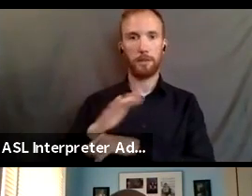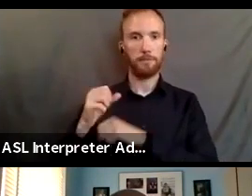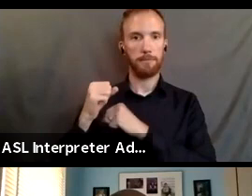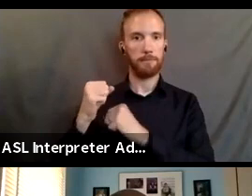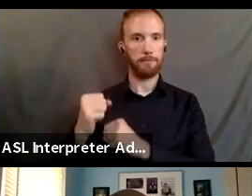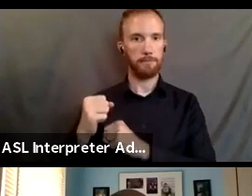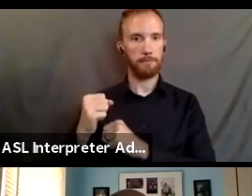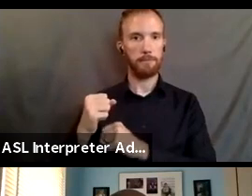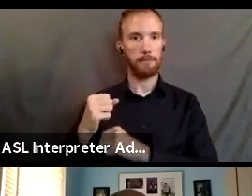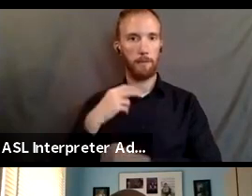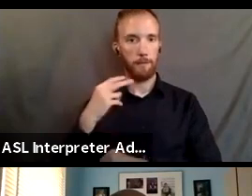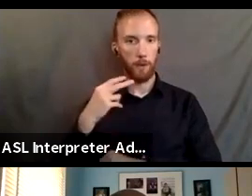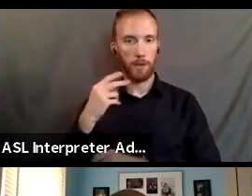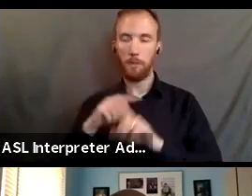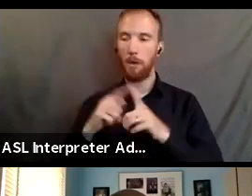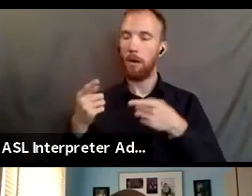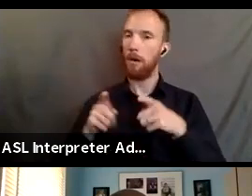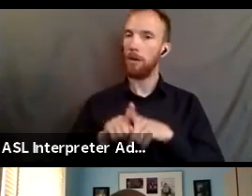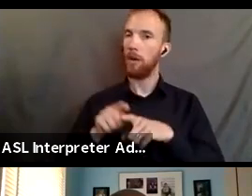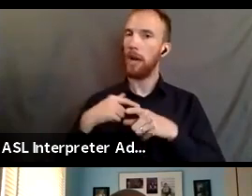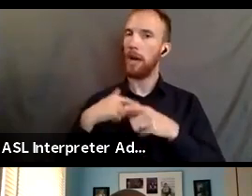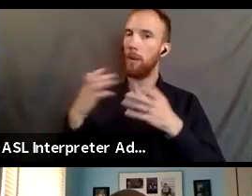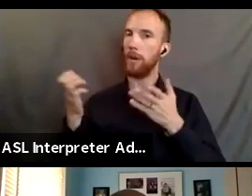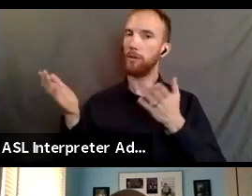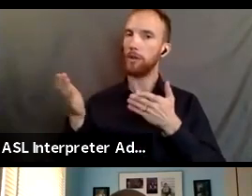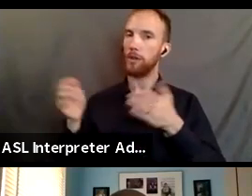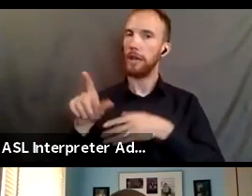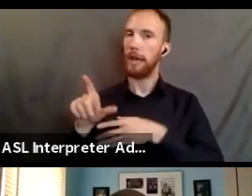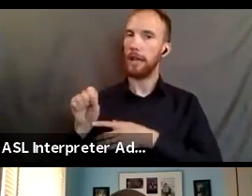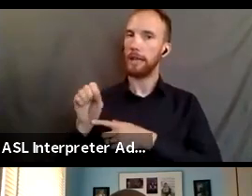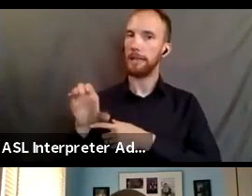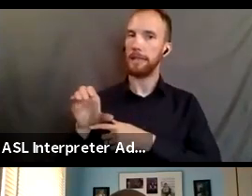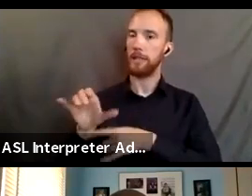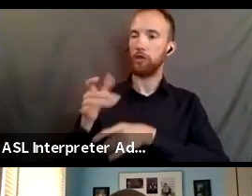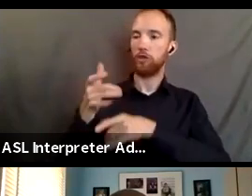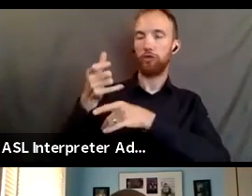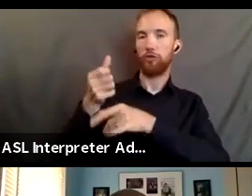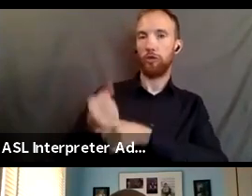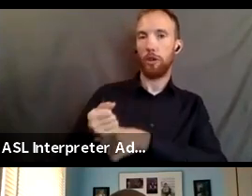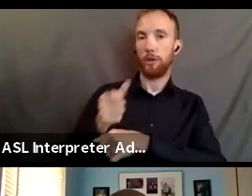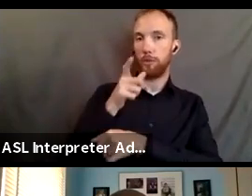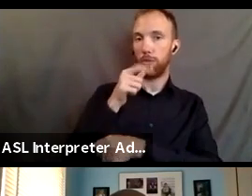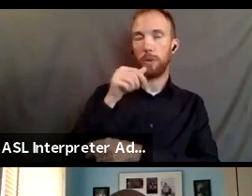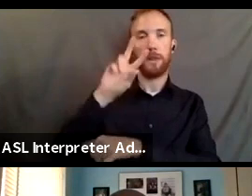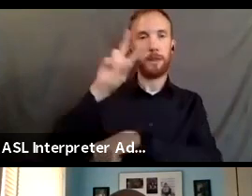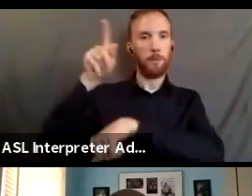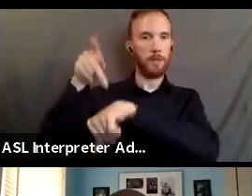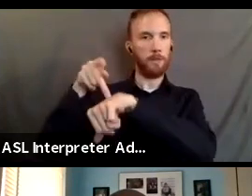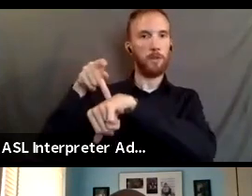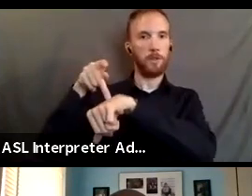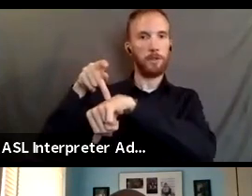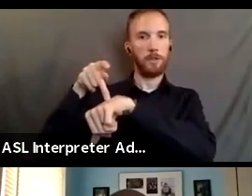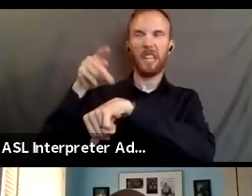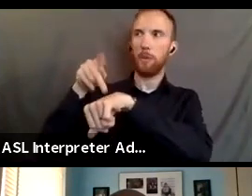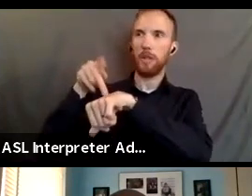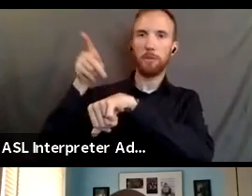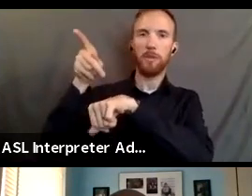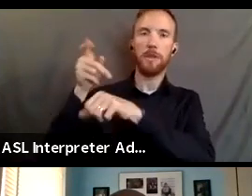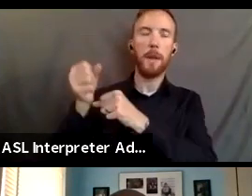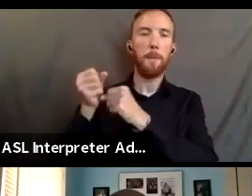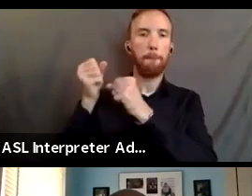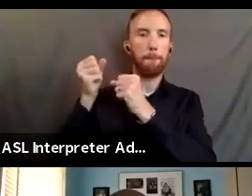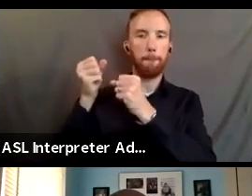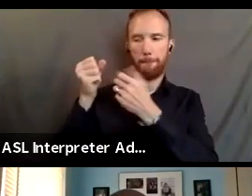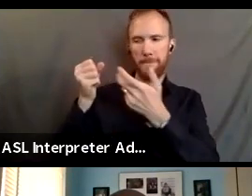lsc's to trust the leadership of their principles that um many of them have chosen